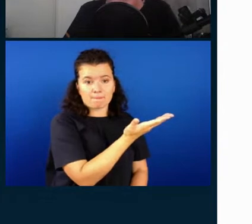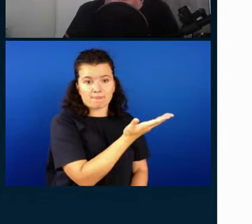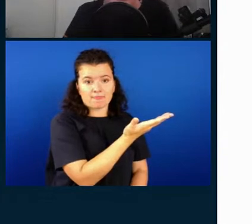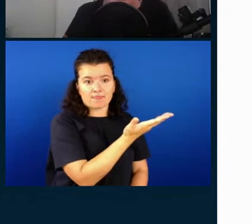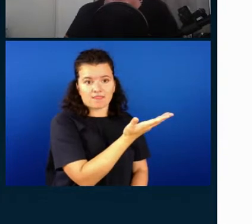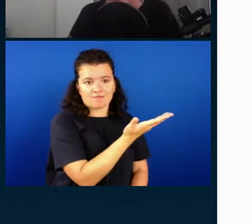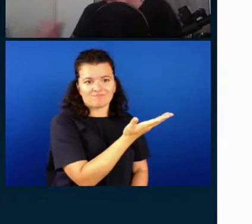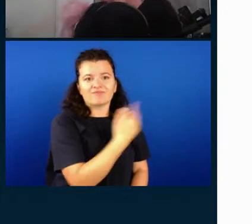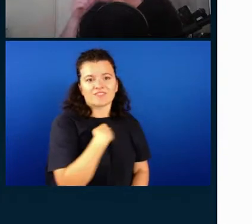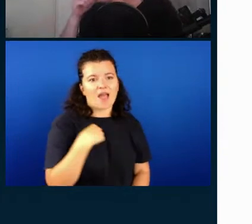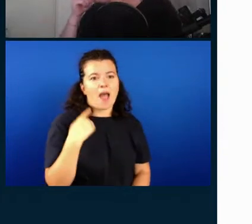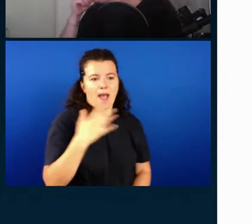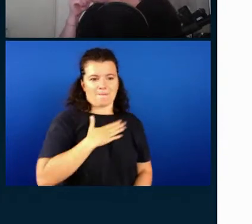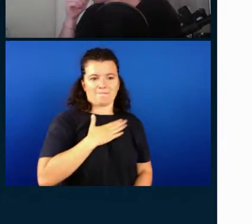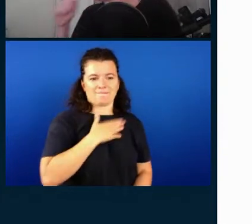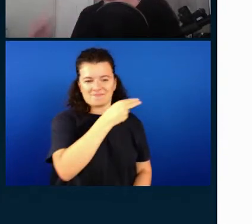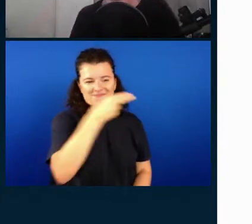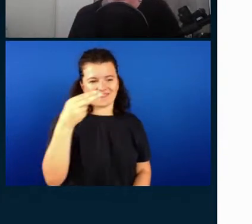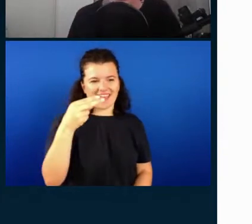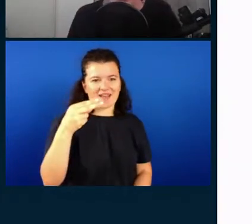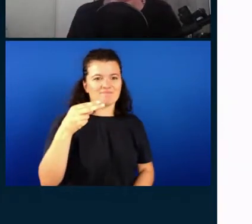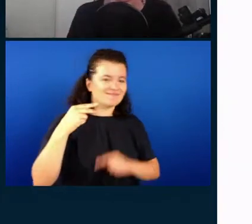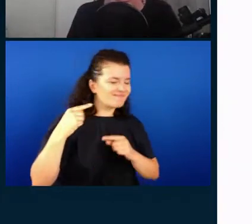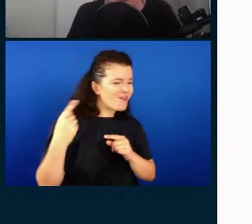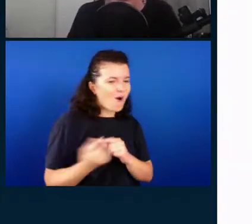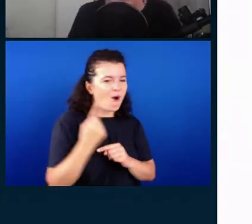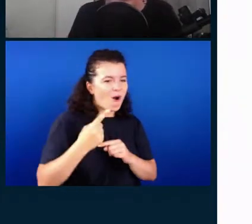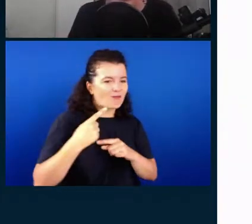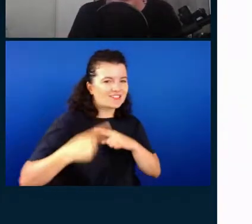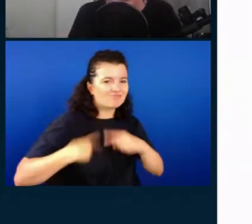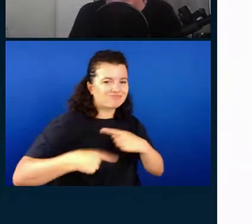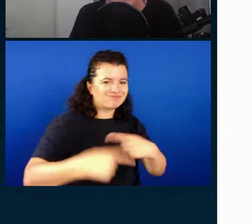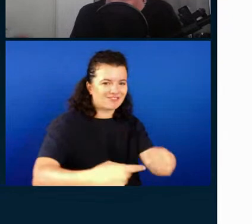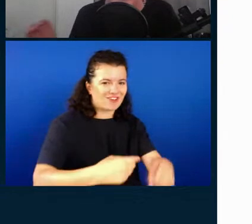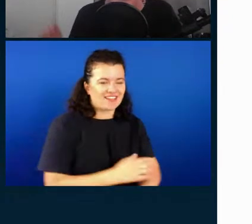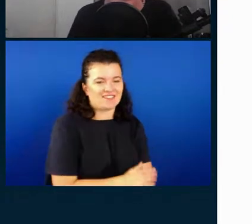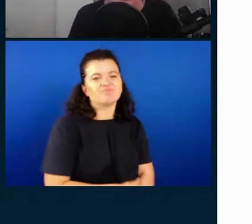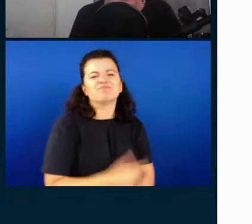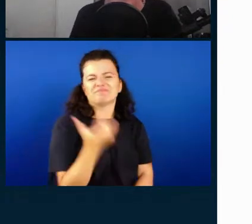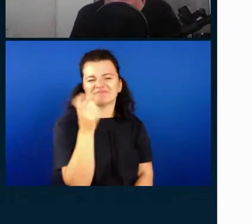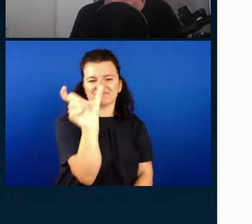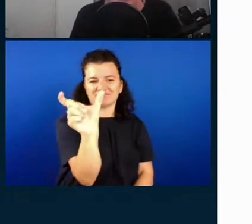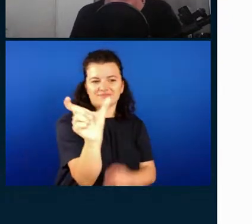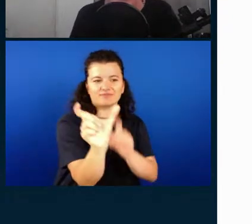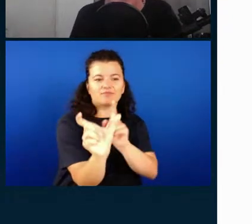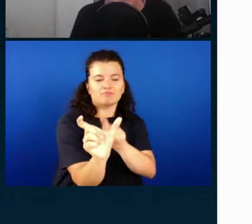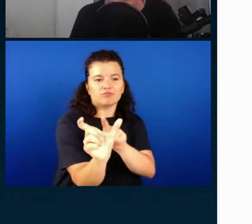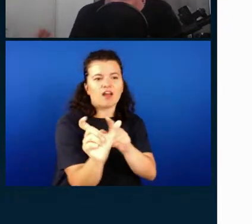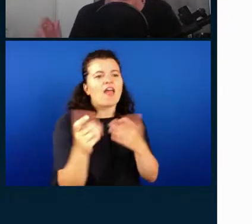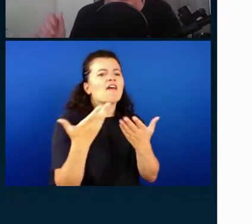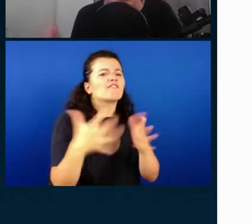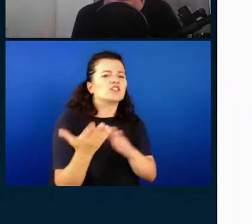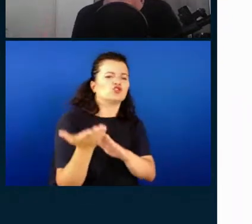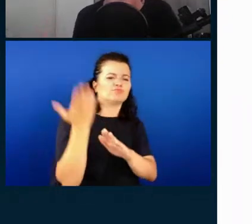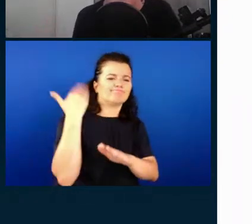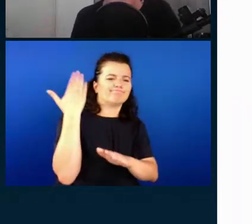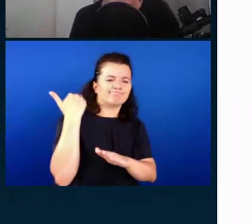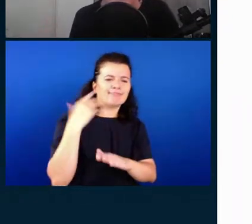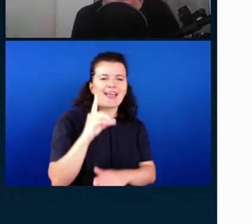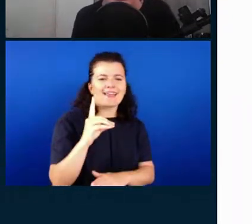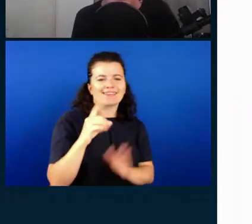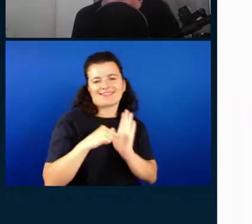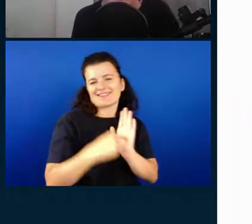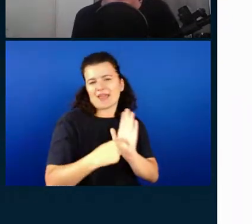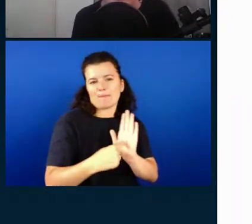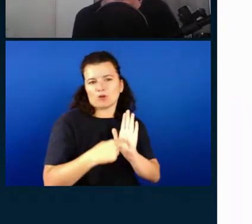actually called Always Running. And I have that VM because I have done this demo before, and I would forget to